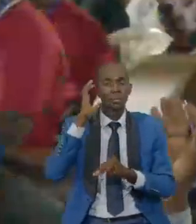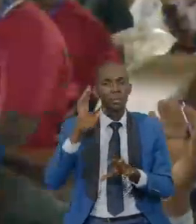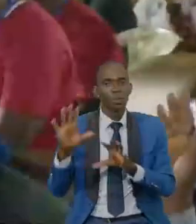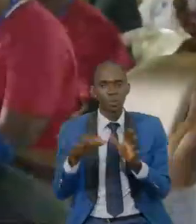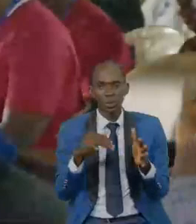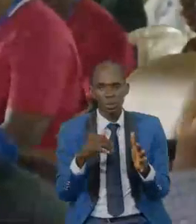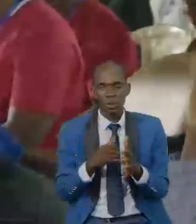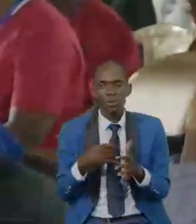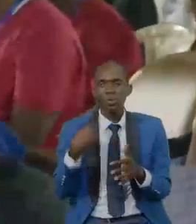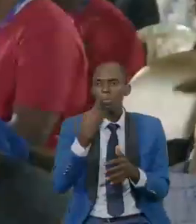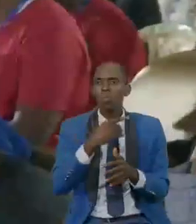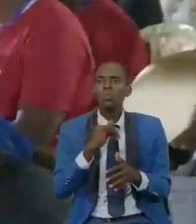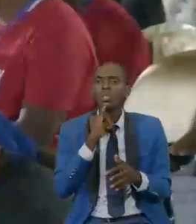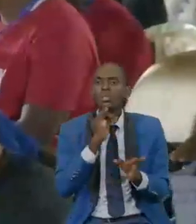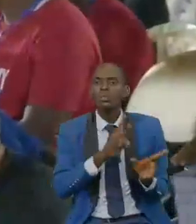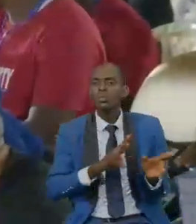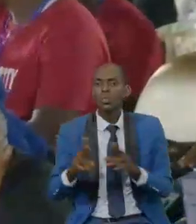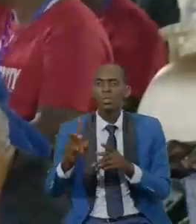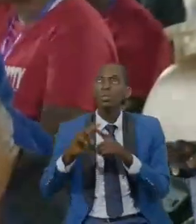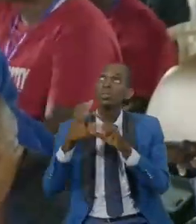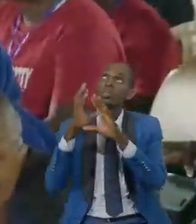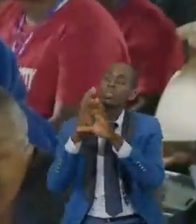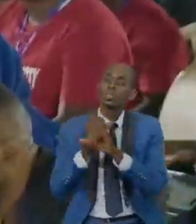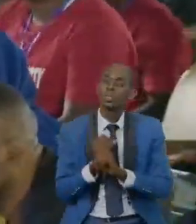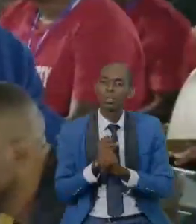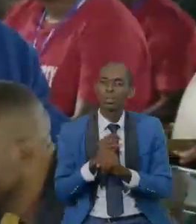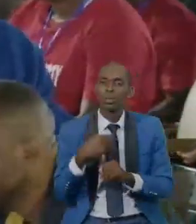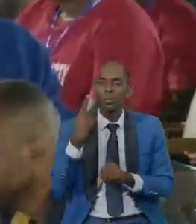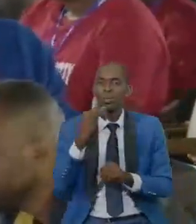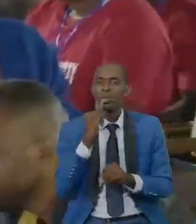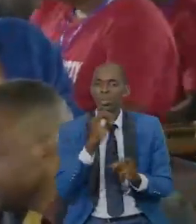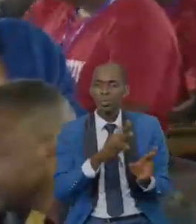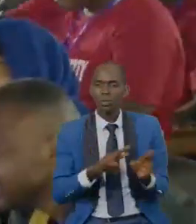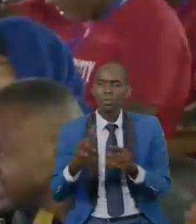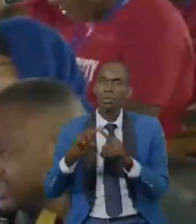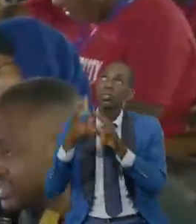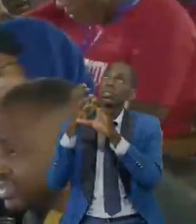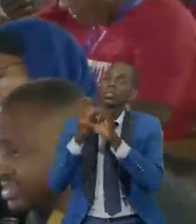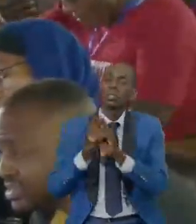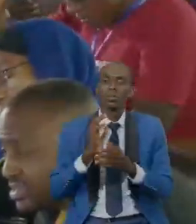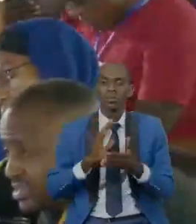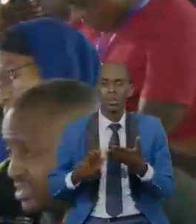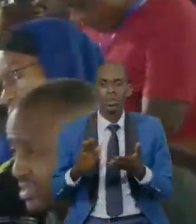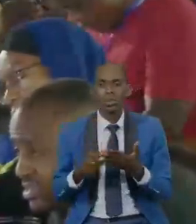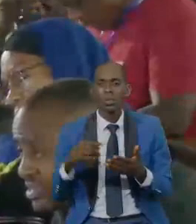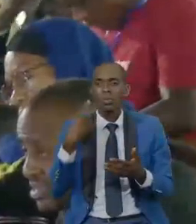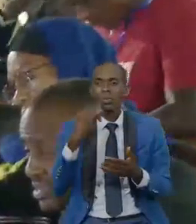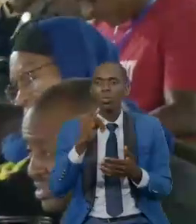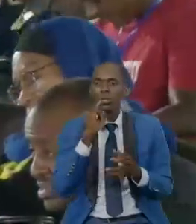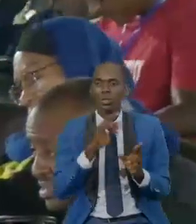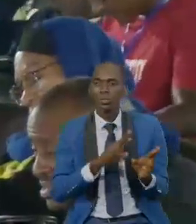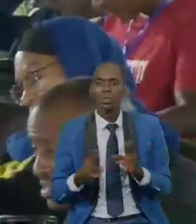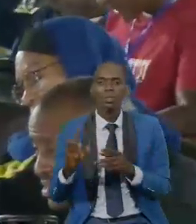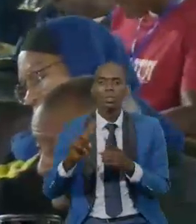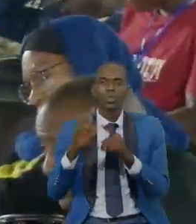going to receive? Who is going to receive pardon? Who is going to receive forgiveness?